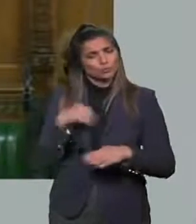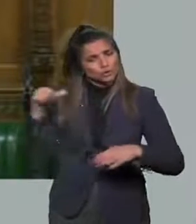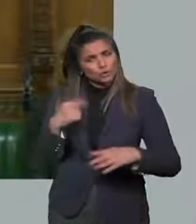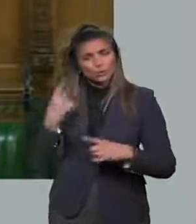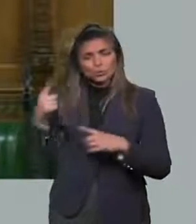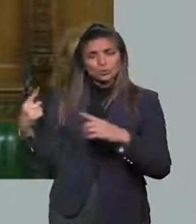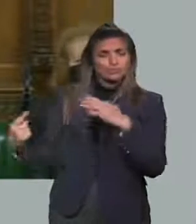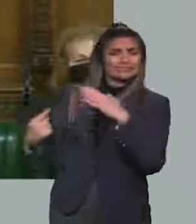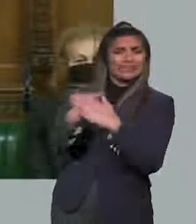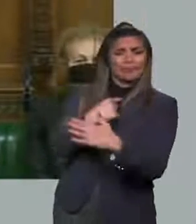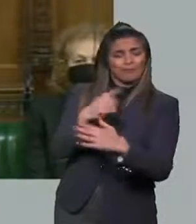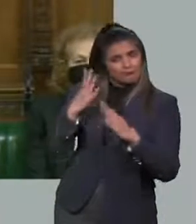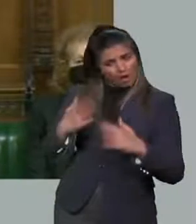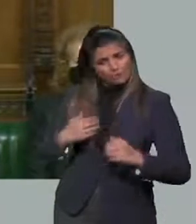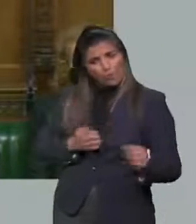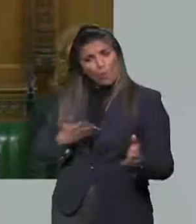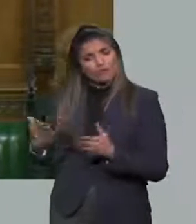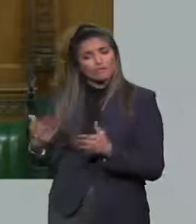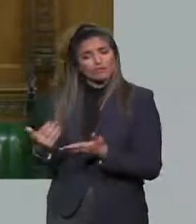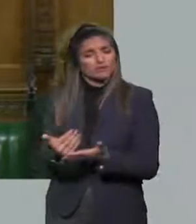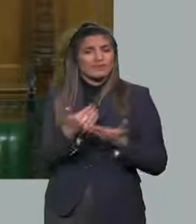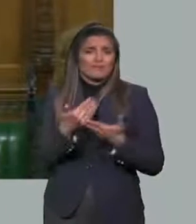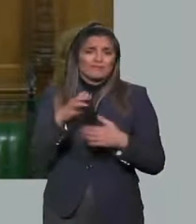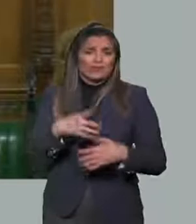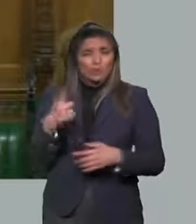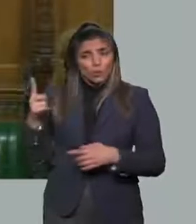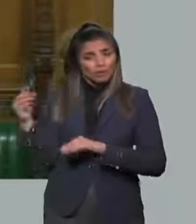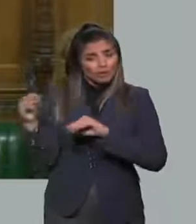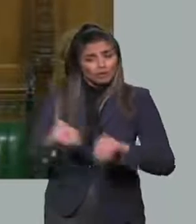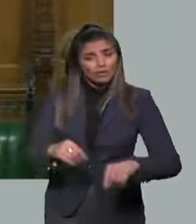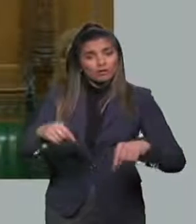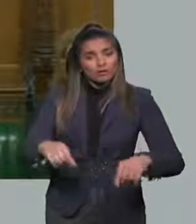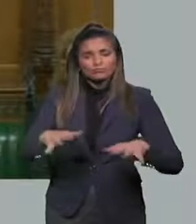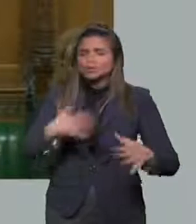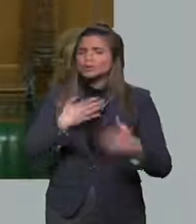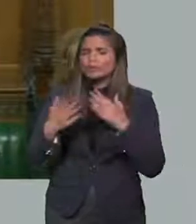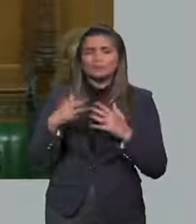persecution. People who come to Britain to make it their home, no matter where